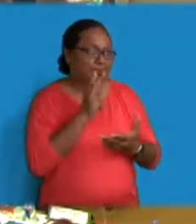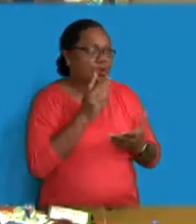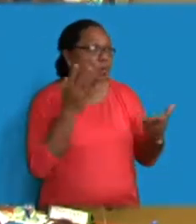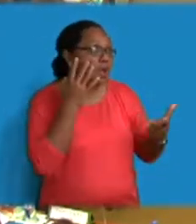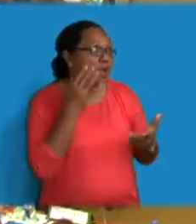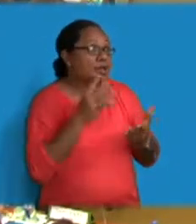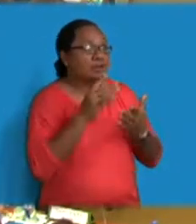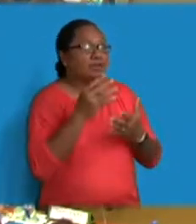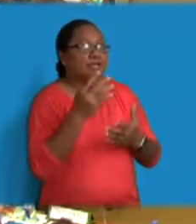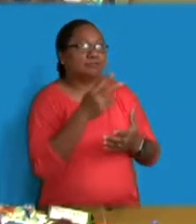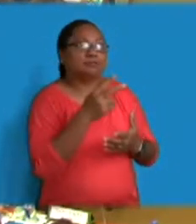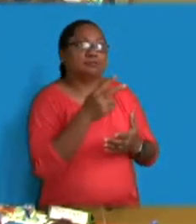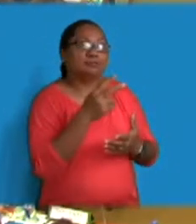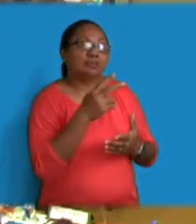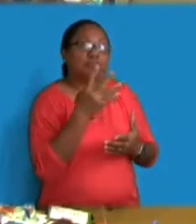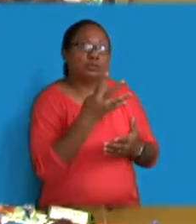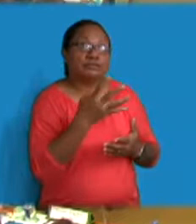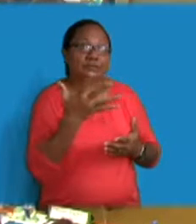of June,